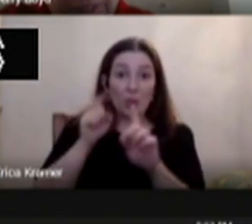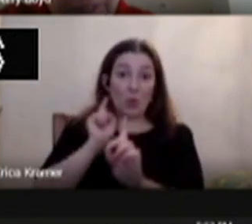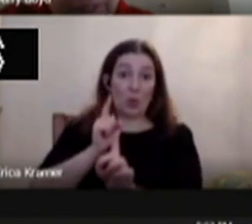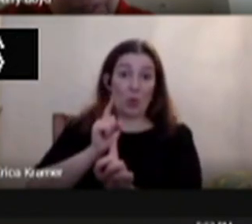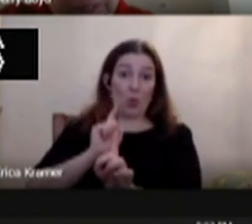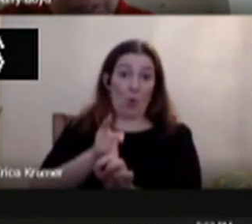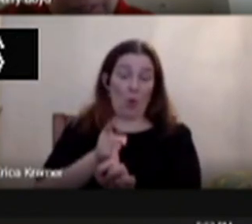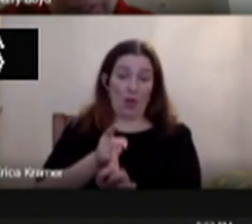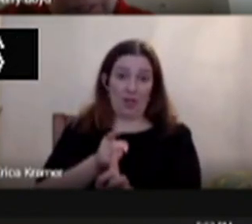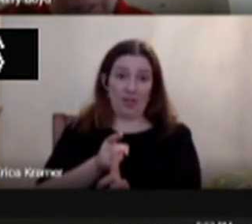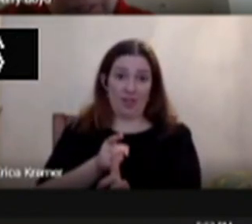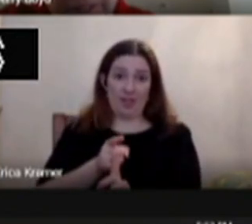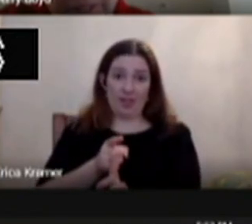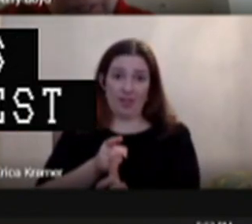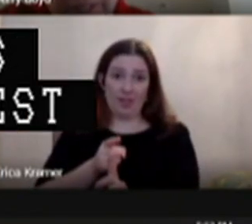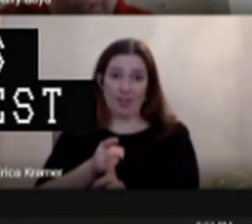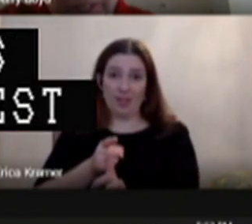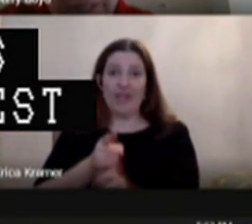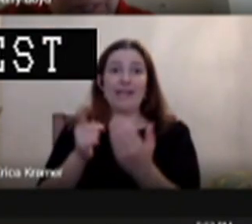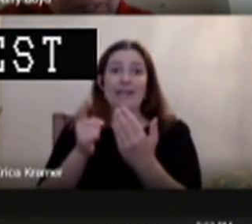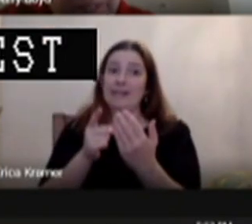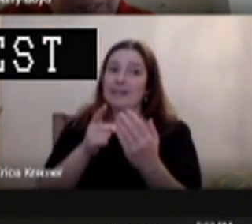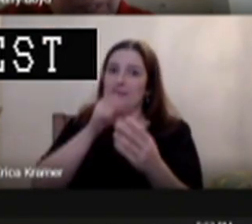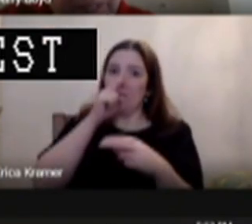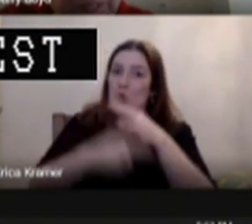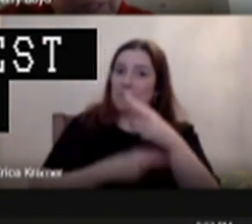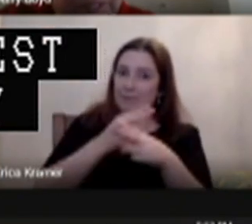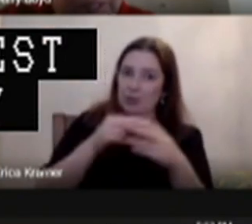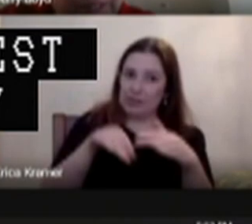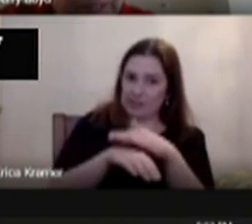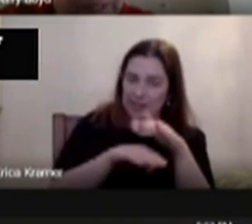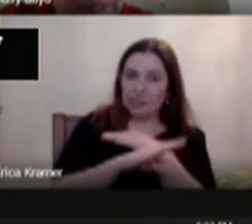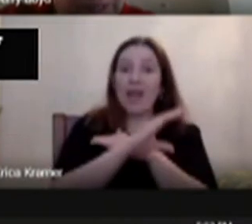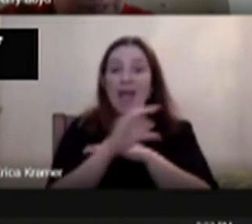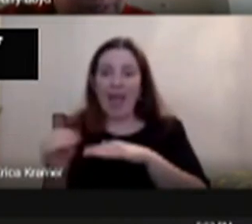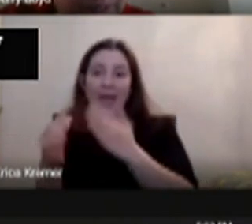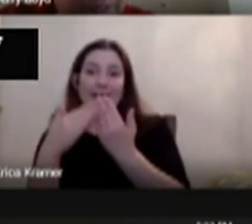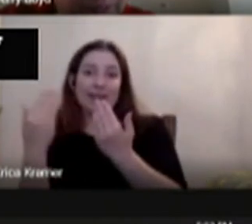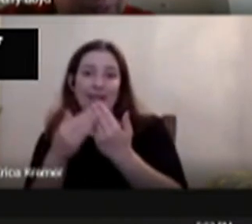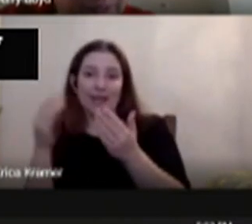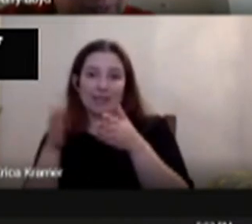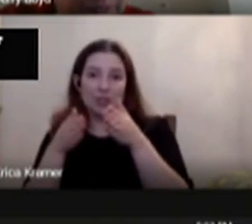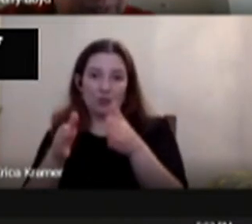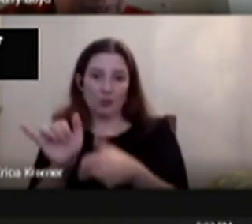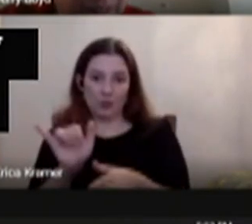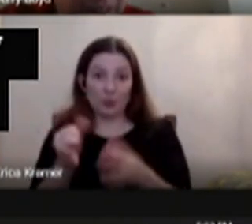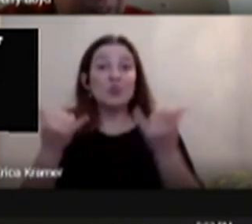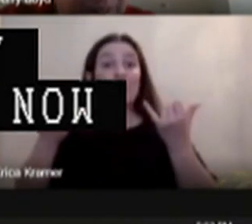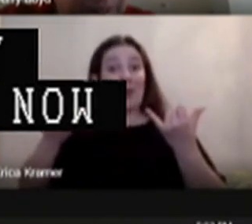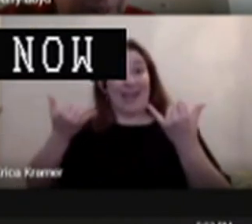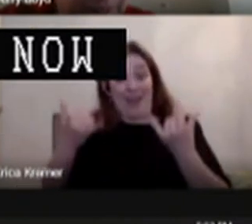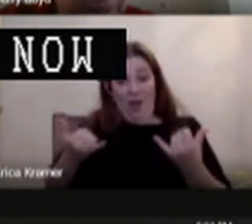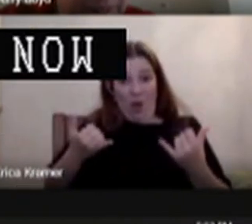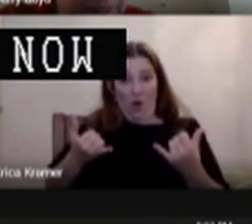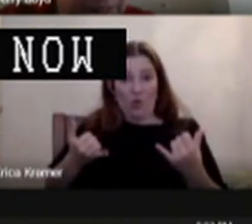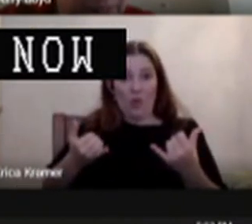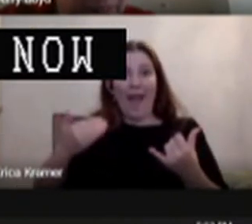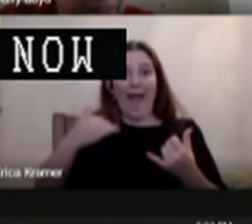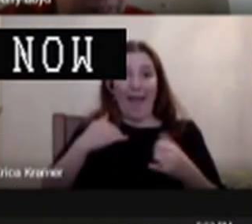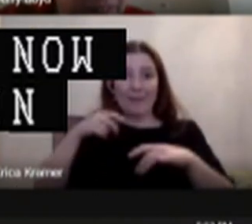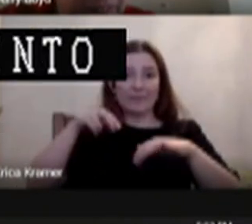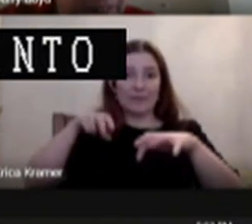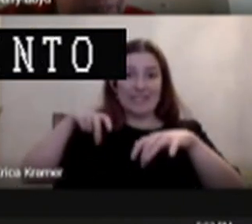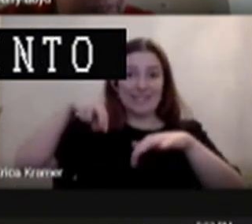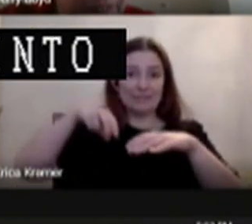are always the universally accessible ones. So where there are now stairs blocking your access into the plaza from many parts of